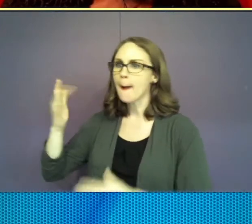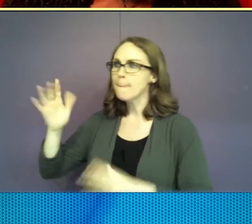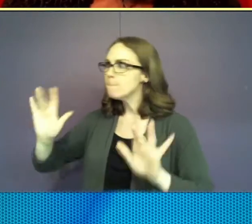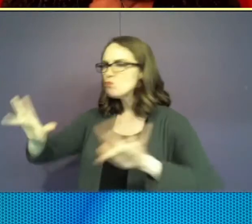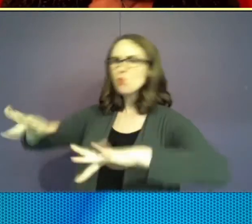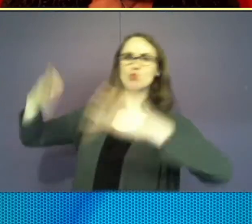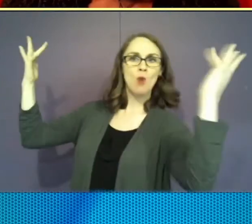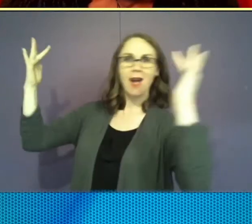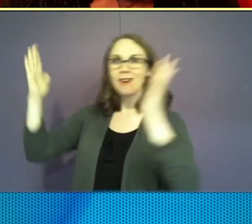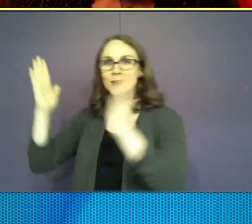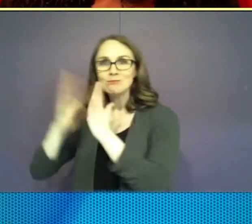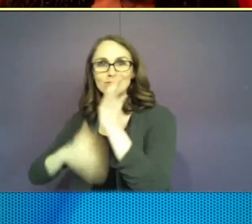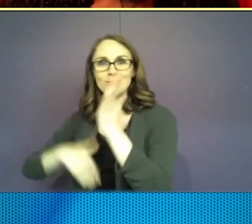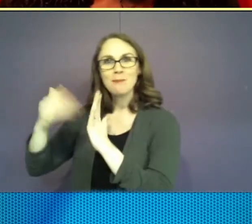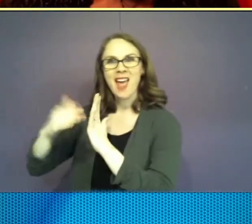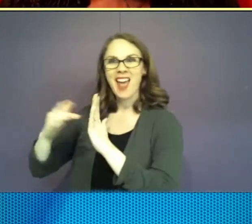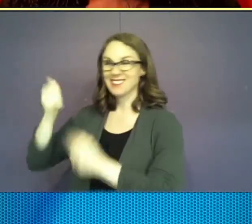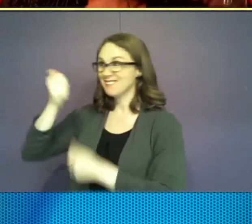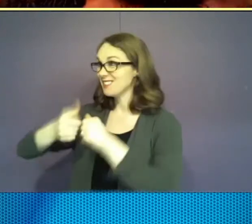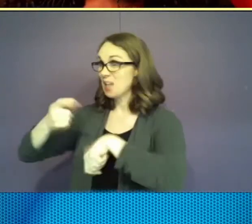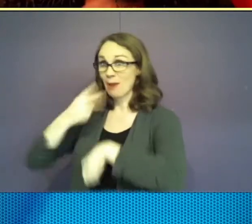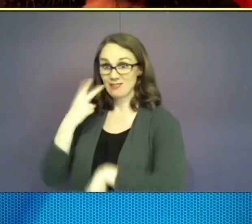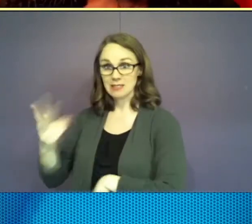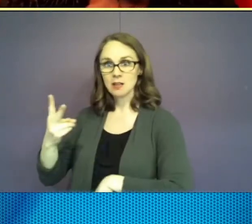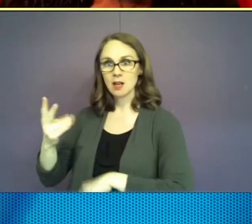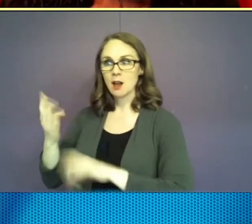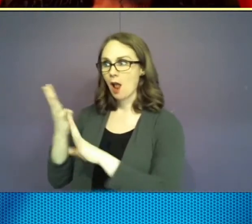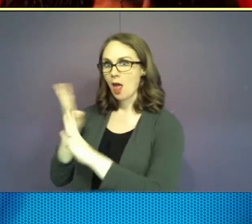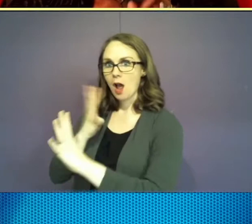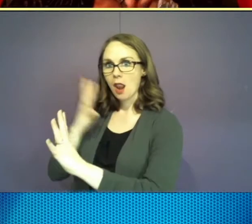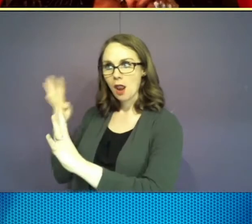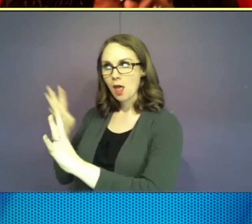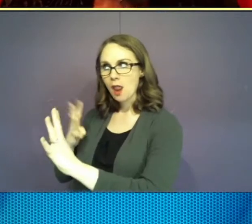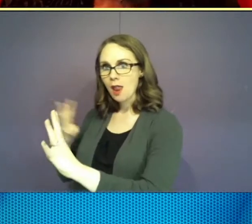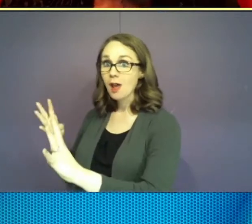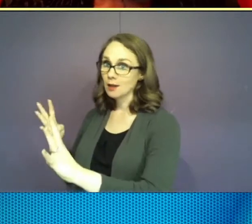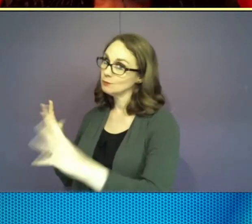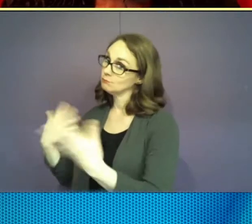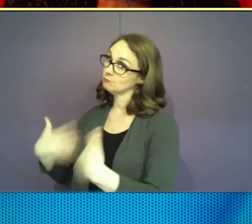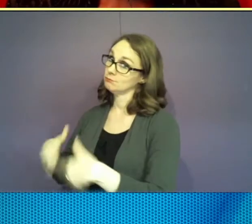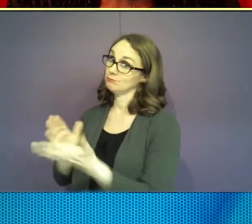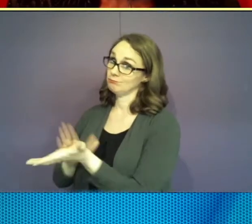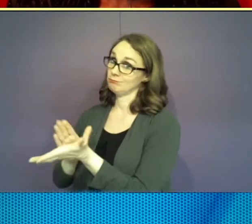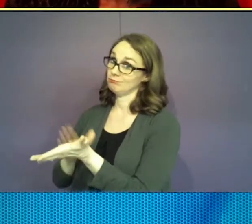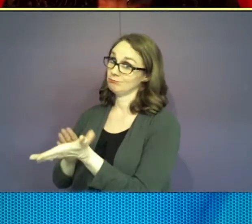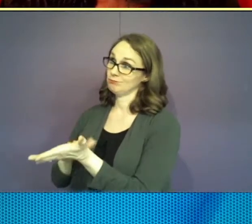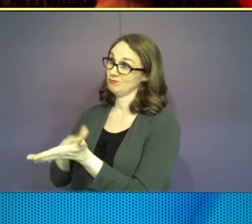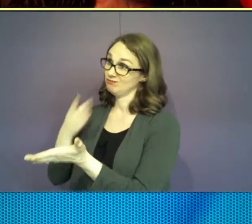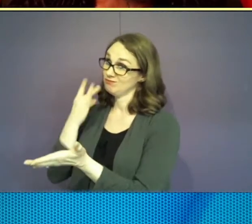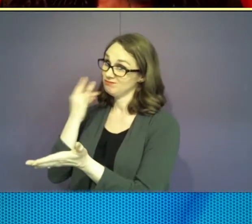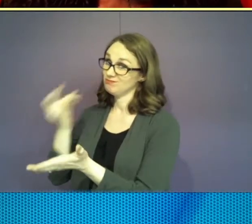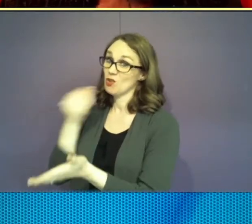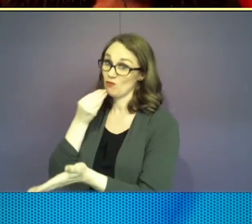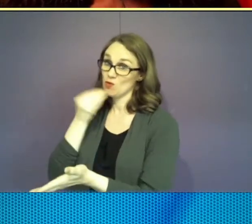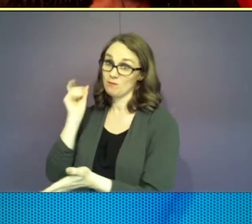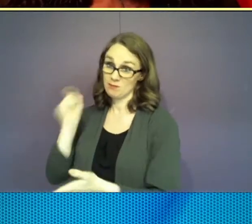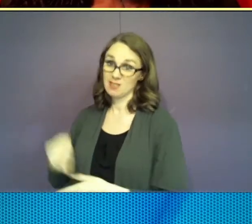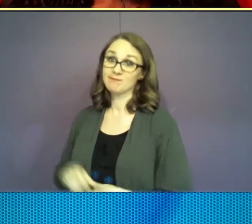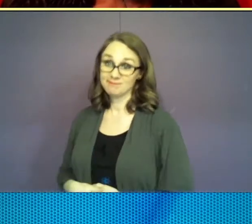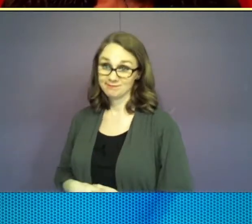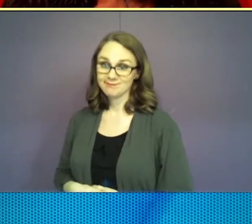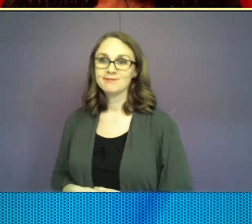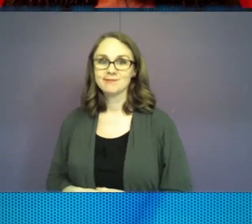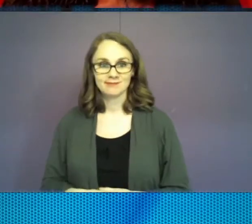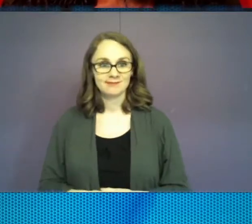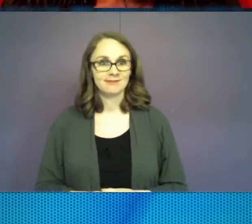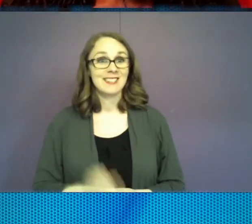painted. And every time I've seen the truck, there's a line of people. So that speaks very highly to how good the food must be. Definitely. I've got